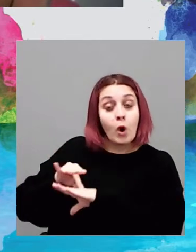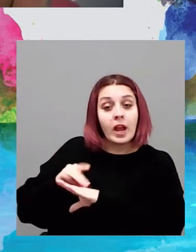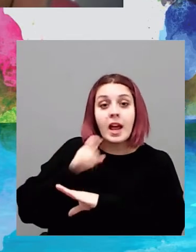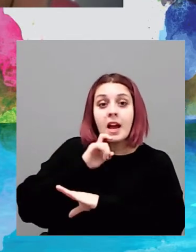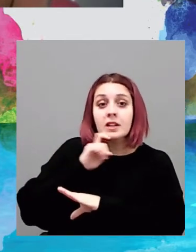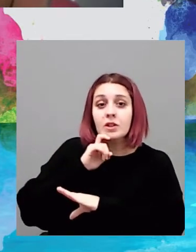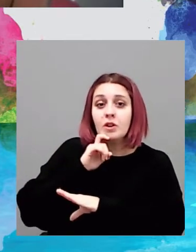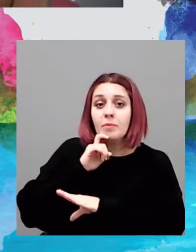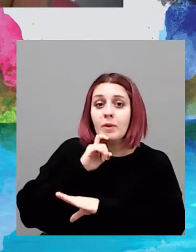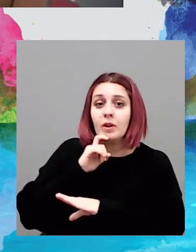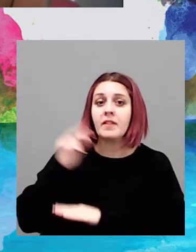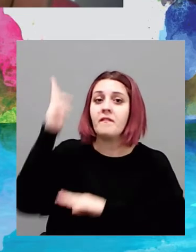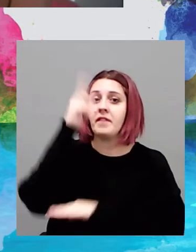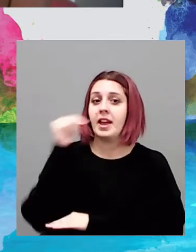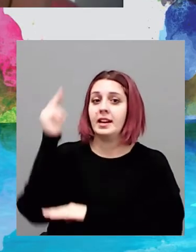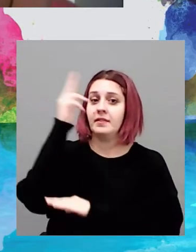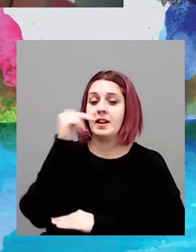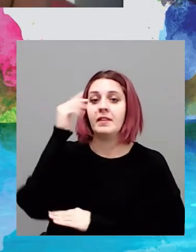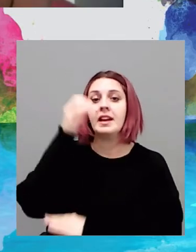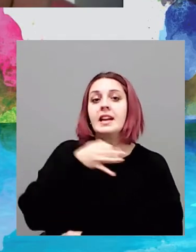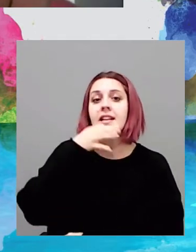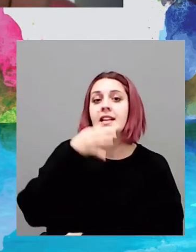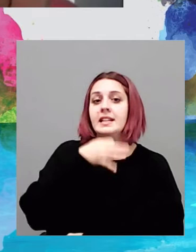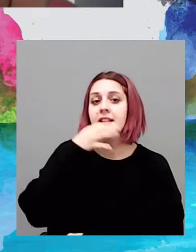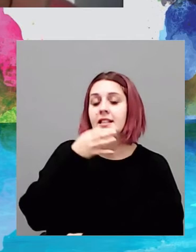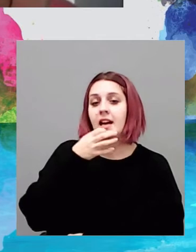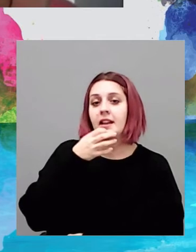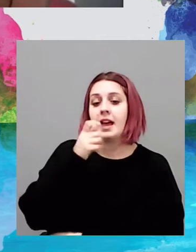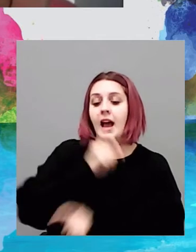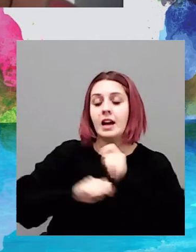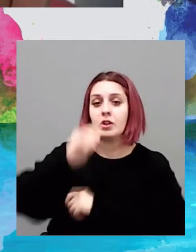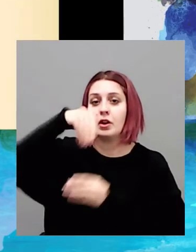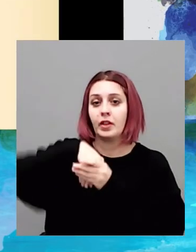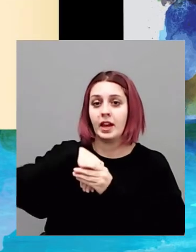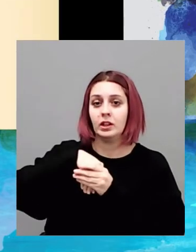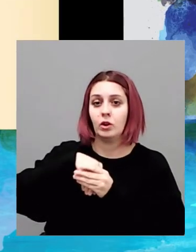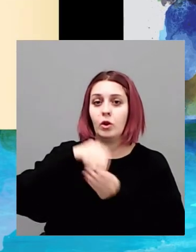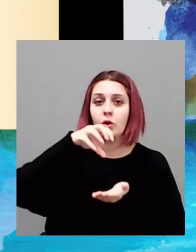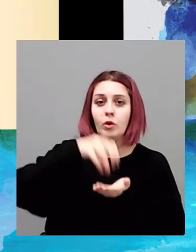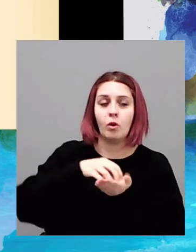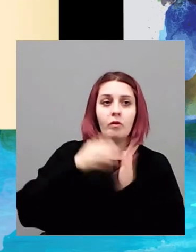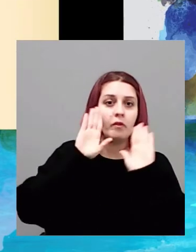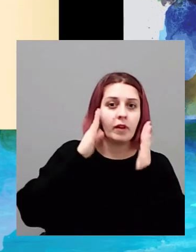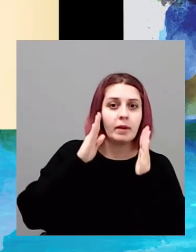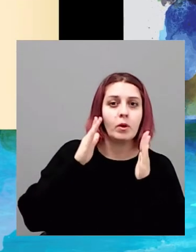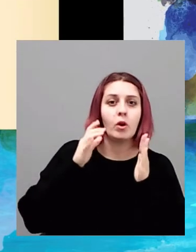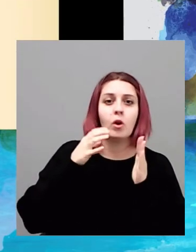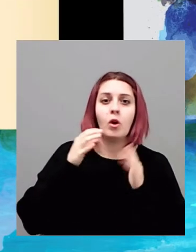They receive training every Friday afternoon for 2 hours.